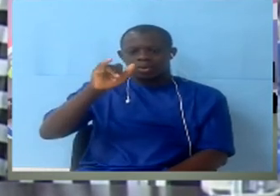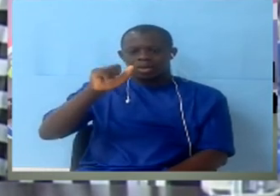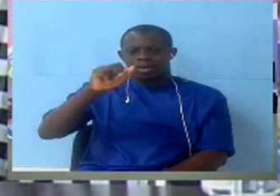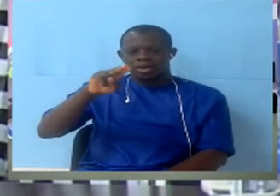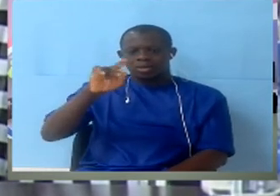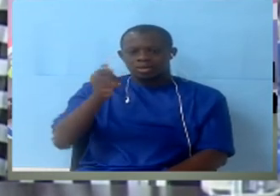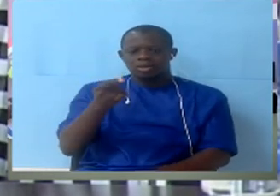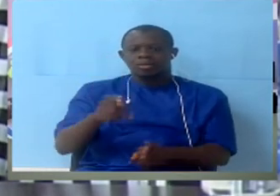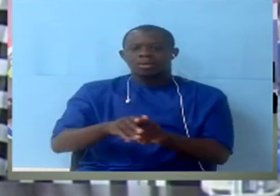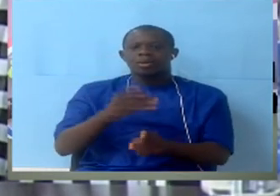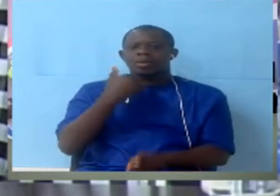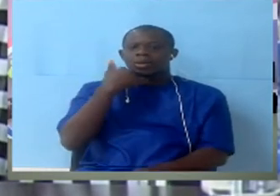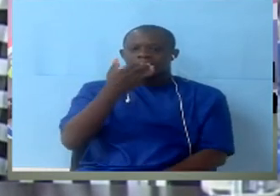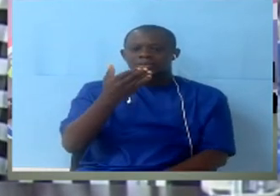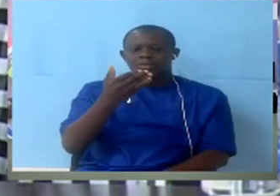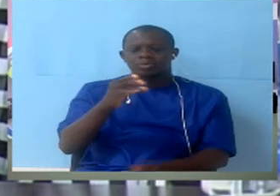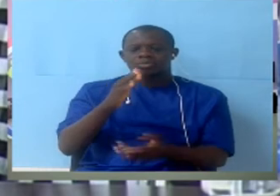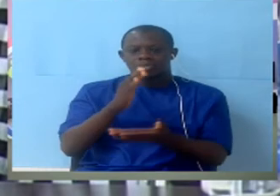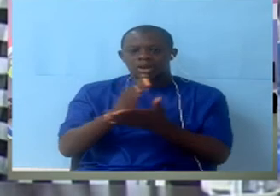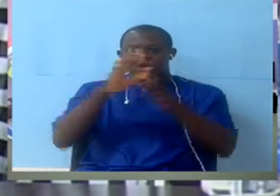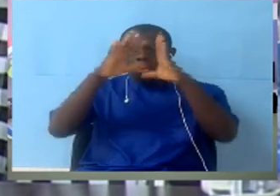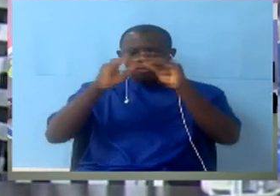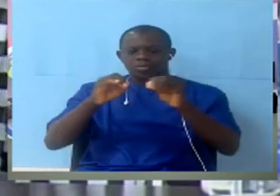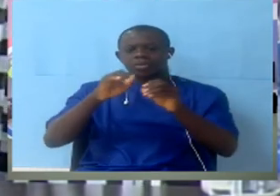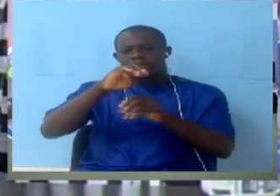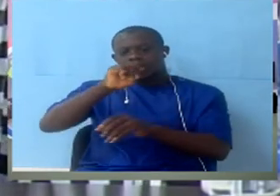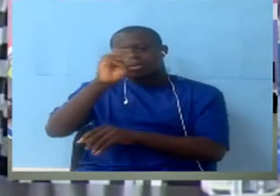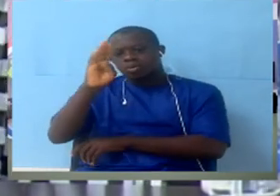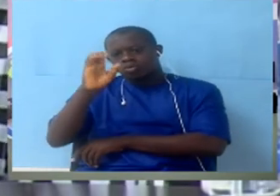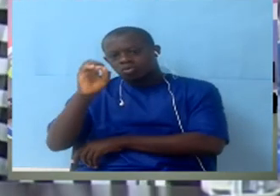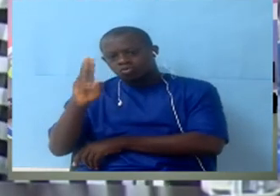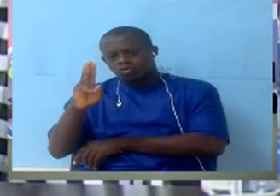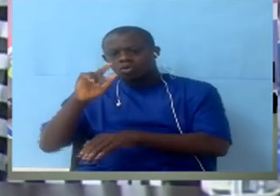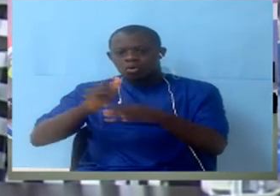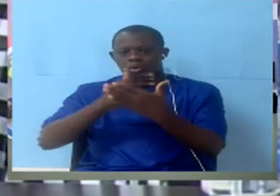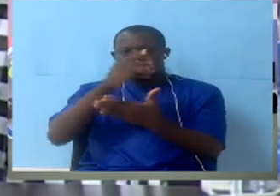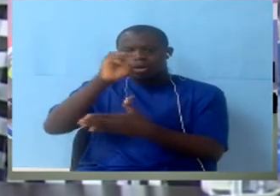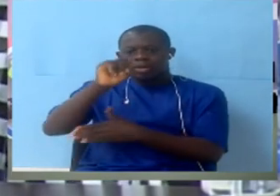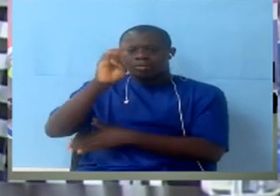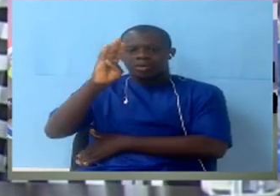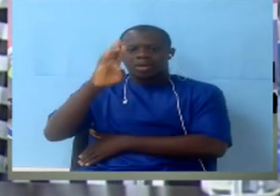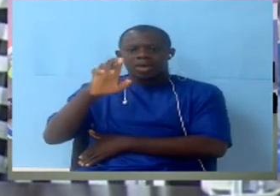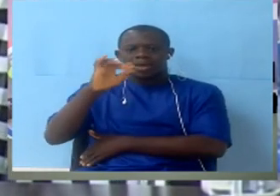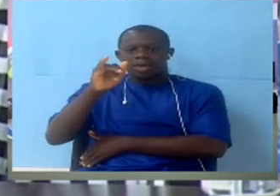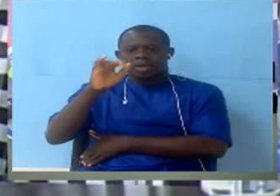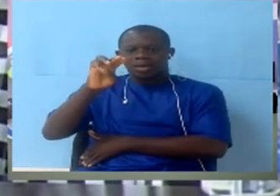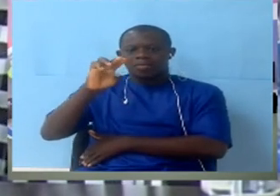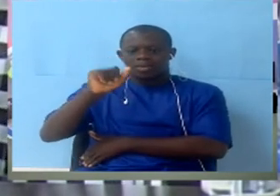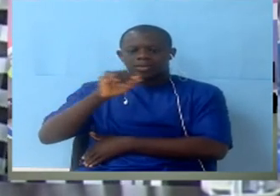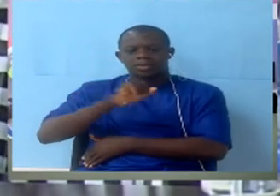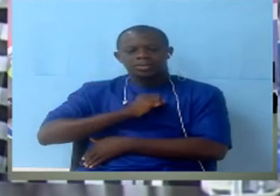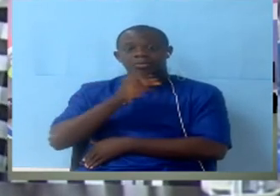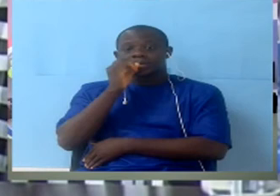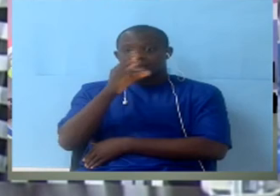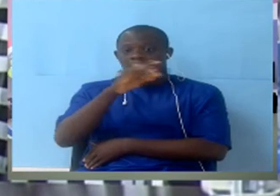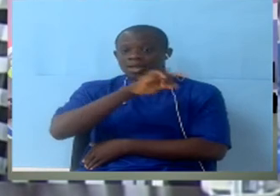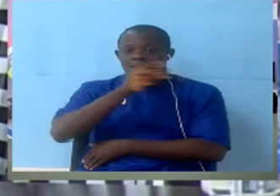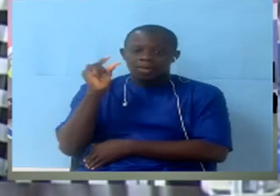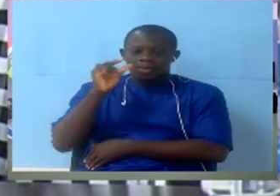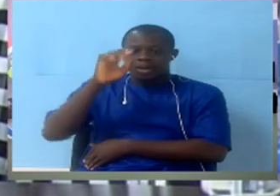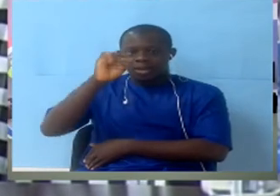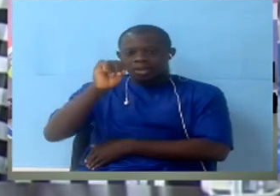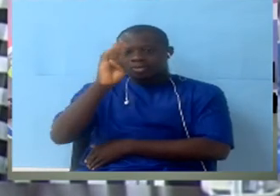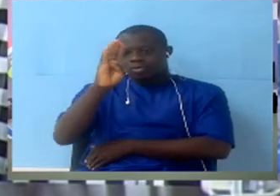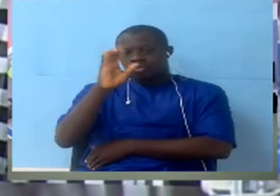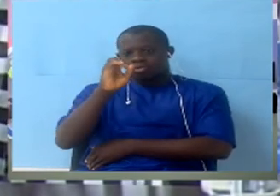Officially, is it Ebou or is it Ibrahim? Ebou la muito di bam fo Ibrahim. Tomu Ebou leti. My name is Ebou. What